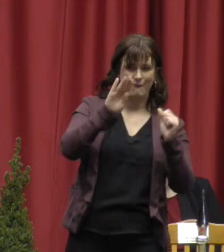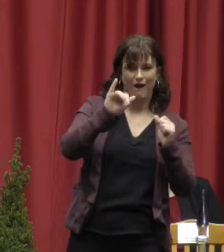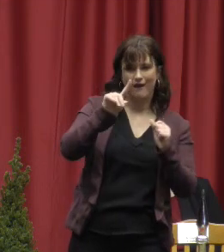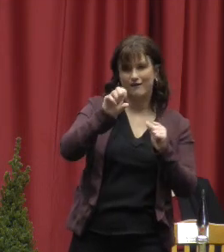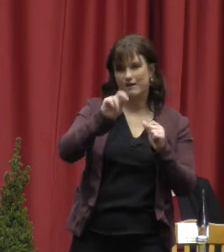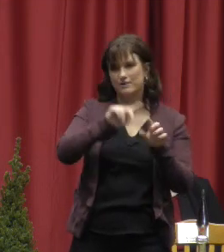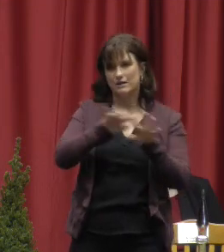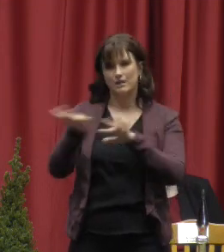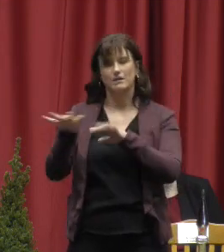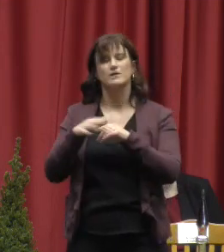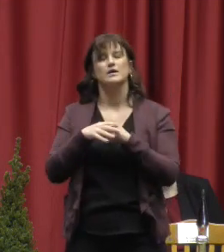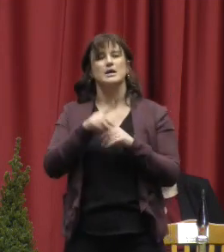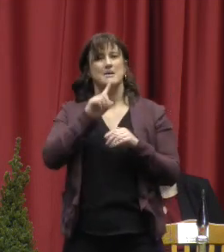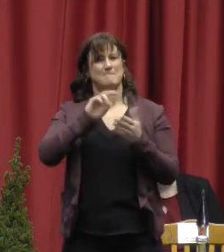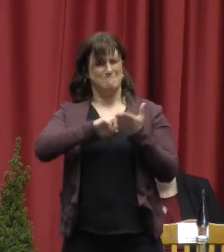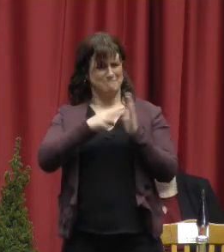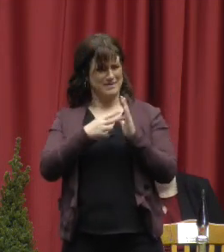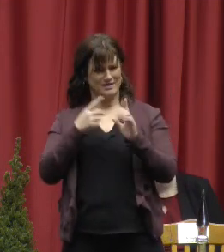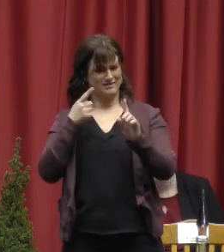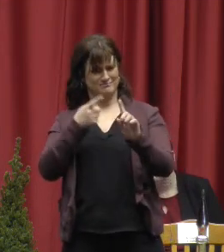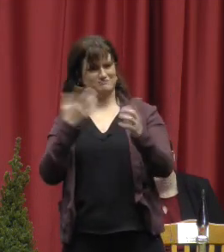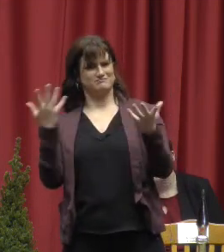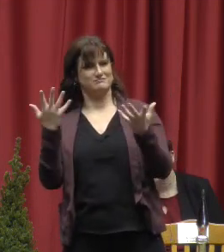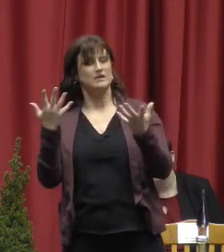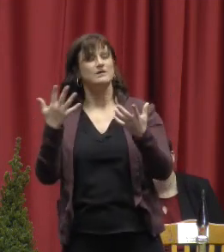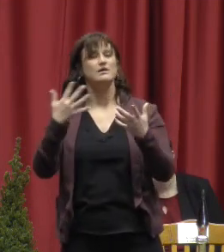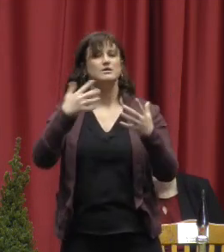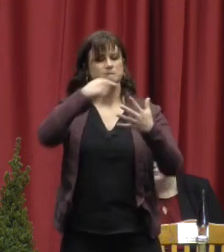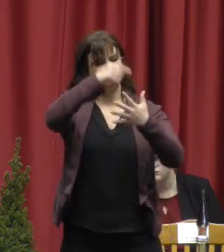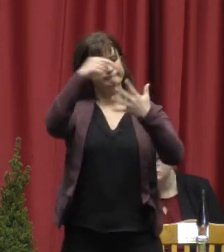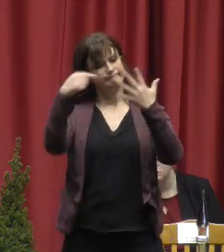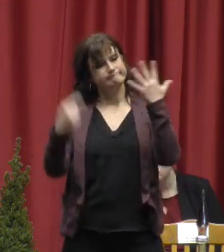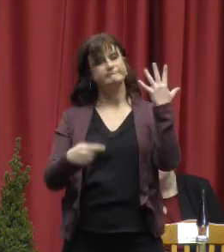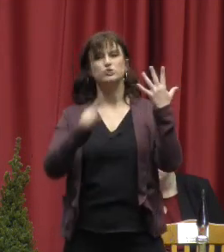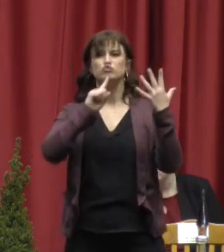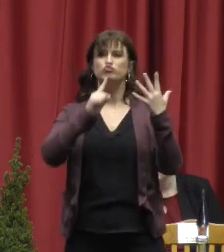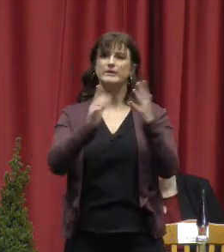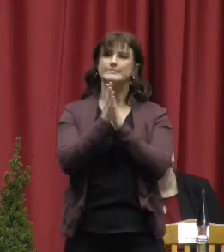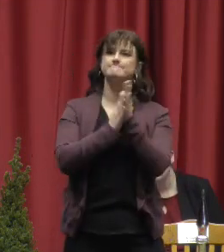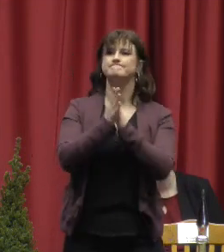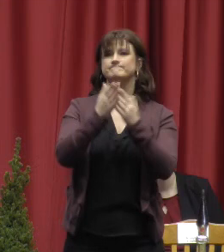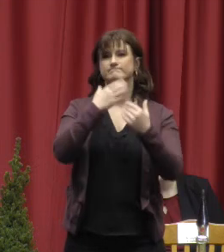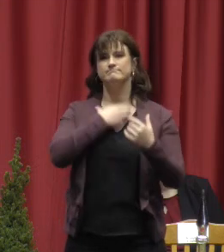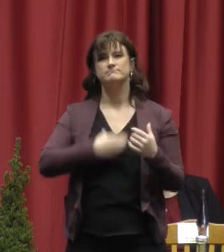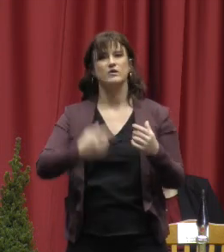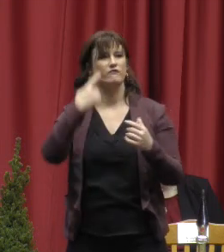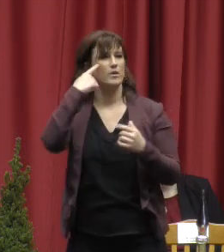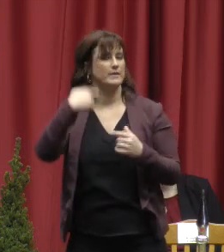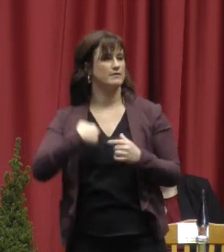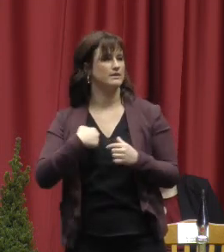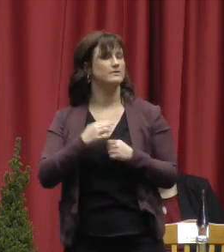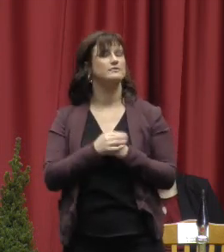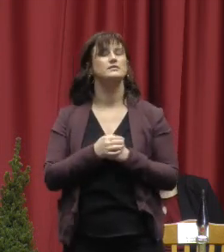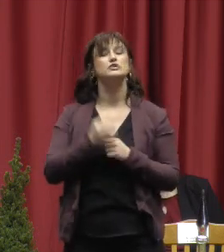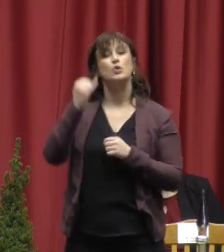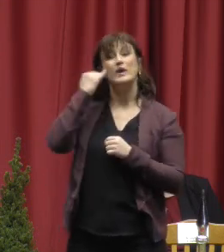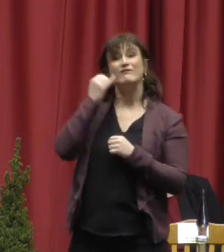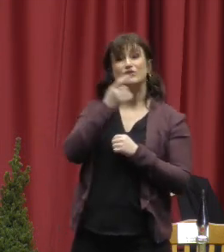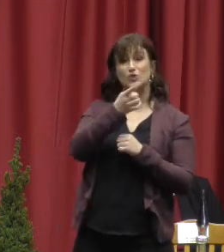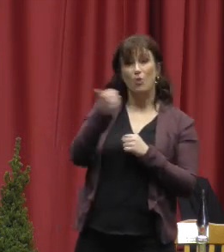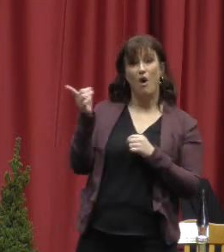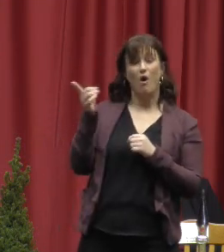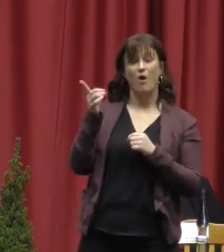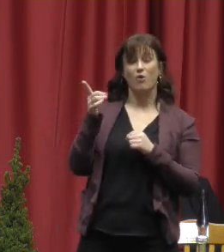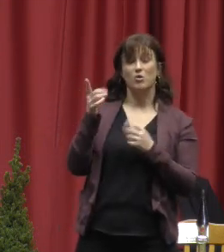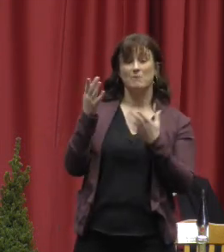same. It's important what you do gives meaning to your life and you do something in which you believe. And for those of you who may be returning home out of